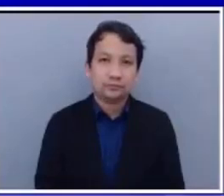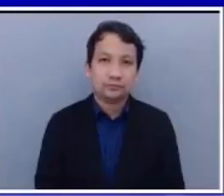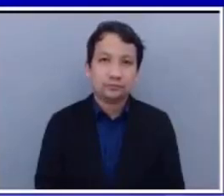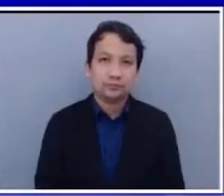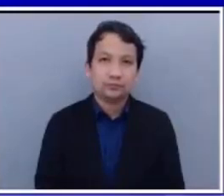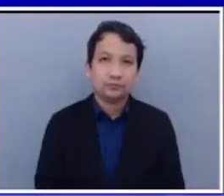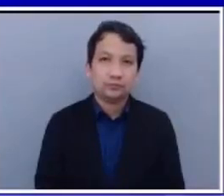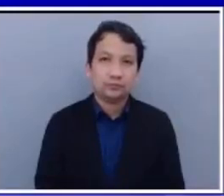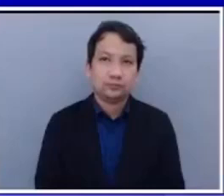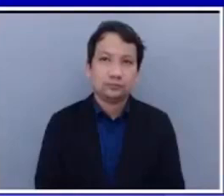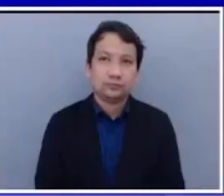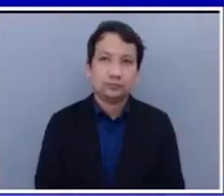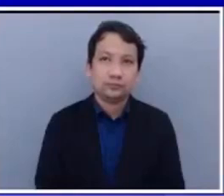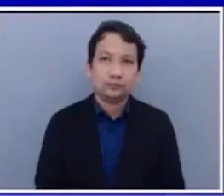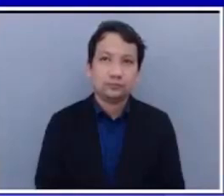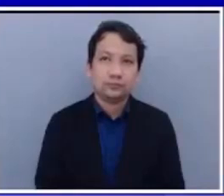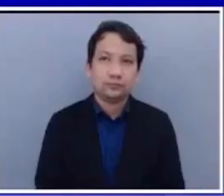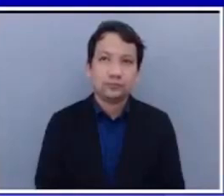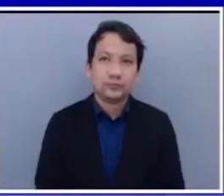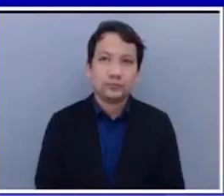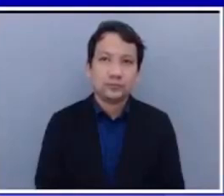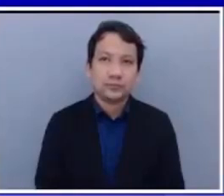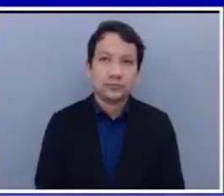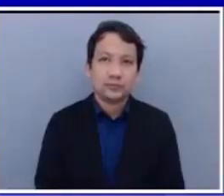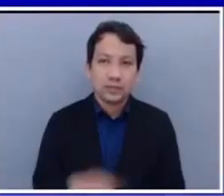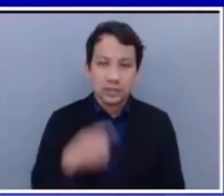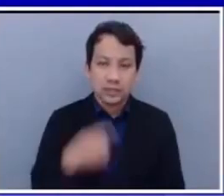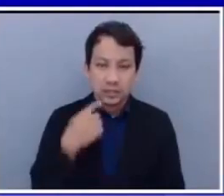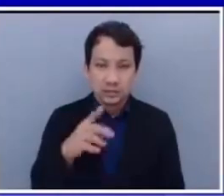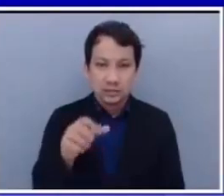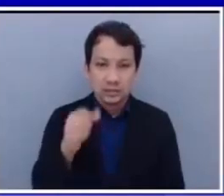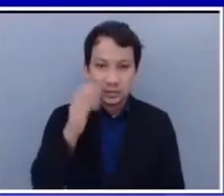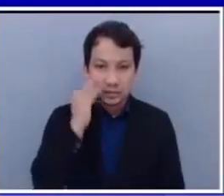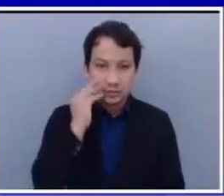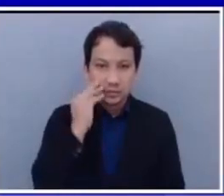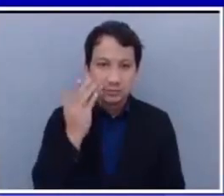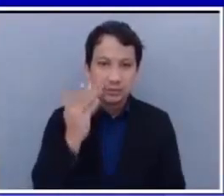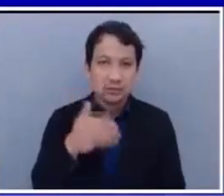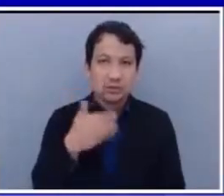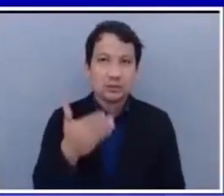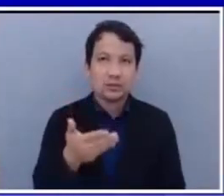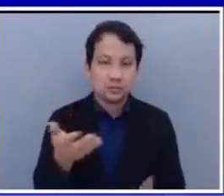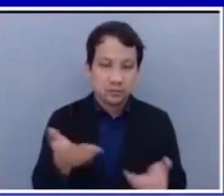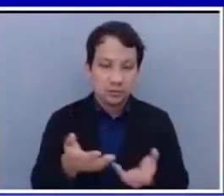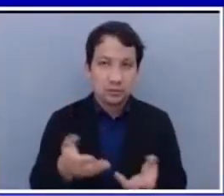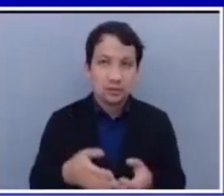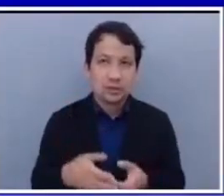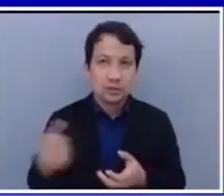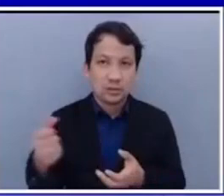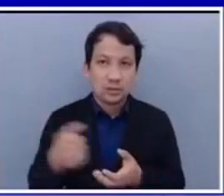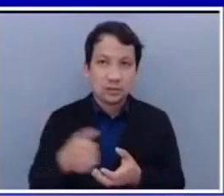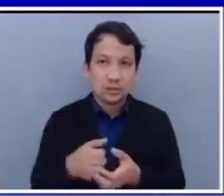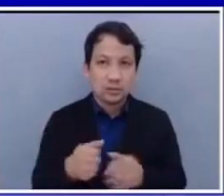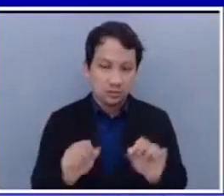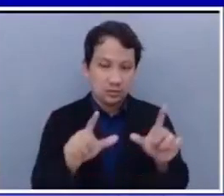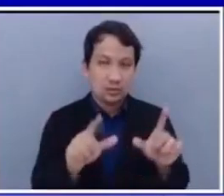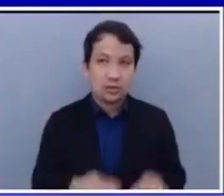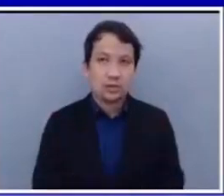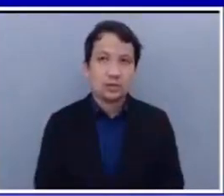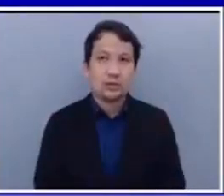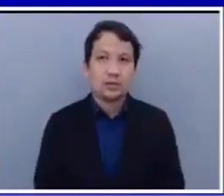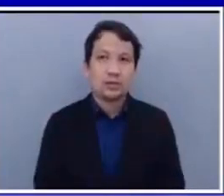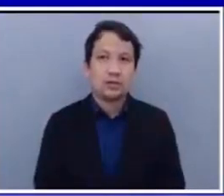balikan na lang iko-compute muna nila. Pero the data is available. Ah, okay. Dito na pala. Can you go to the rates? Labor force